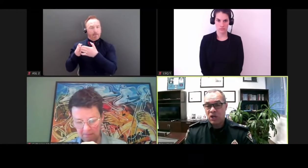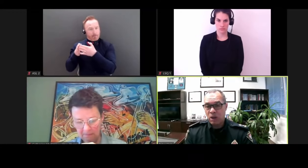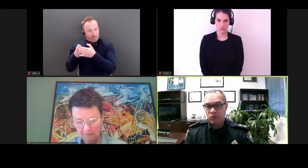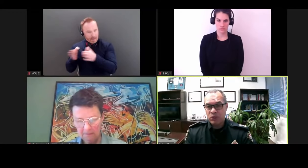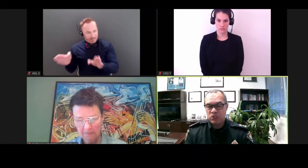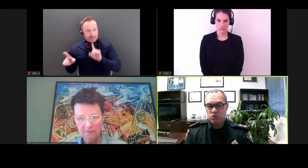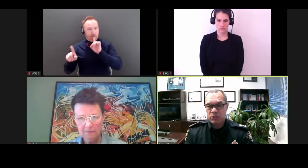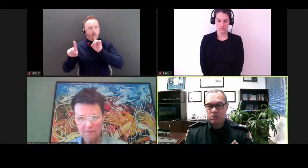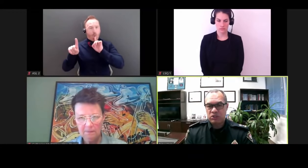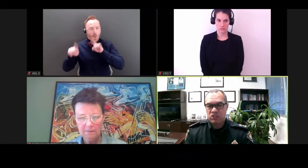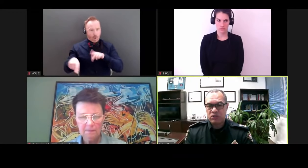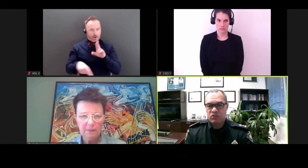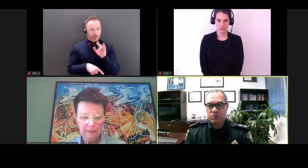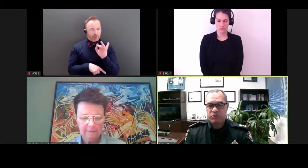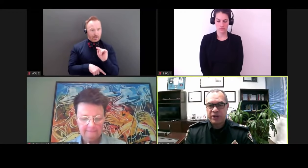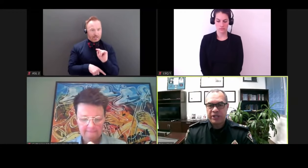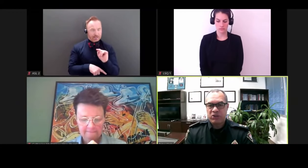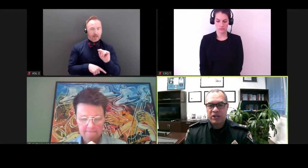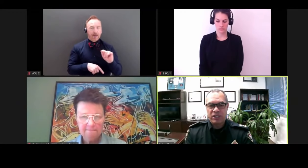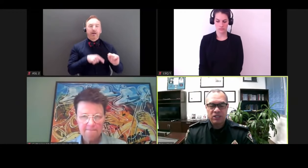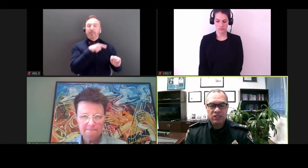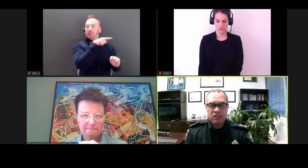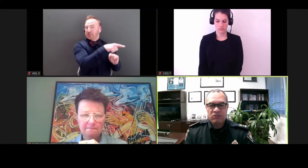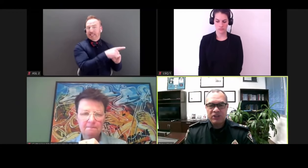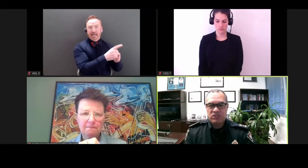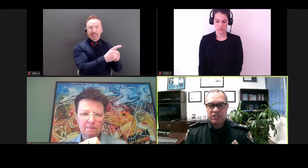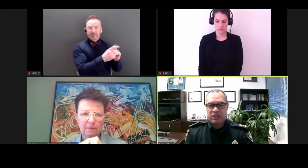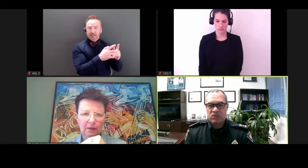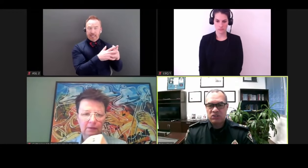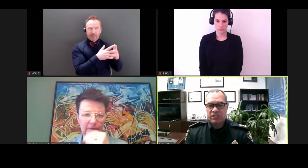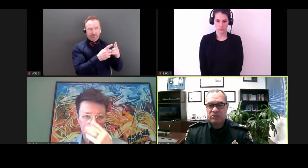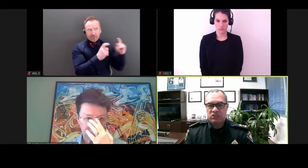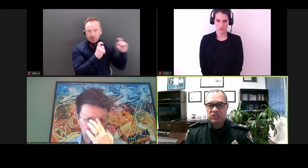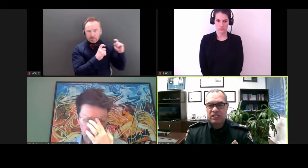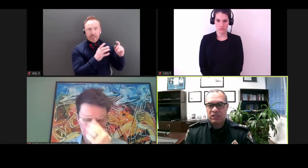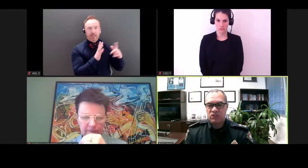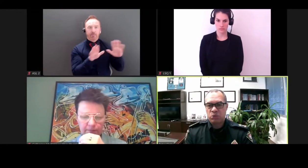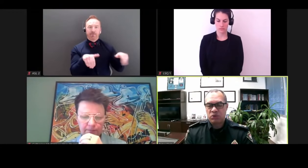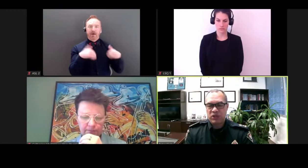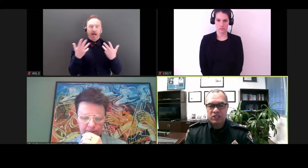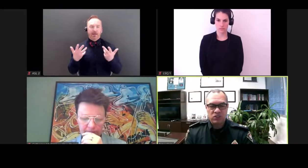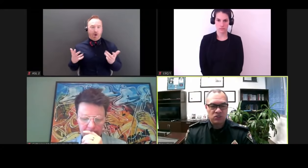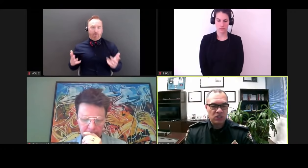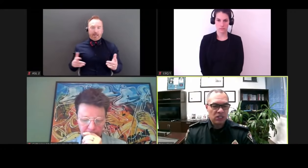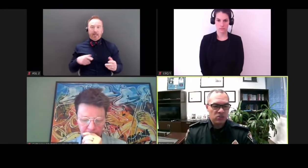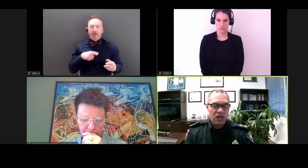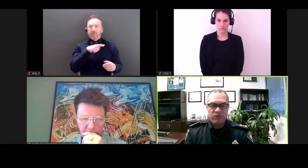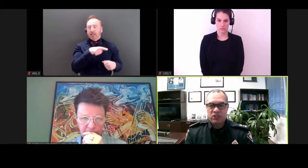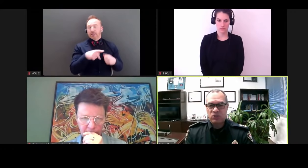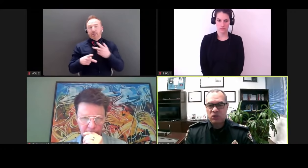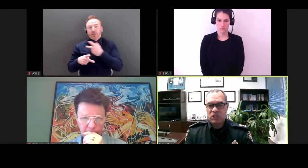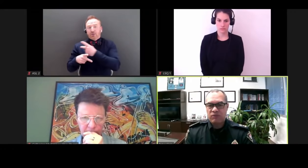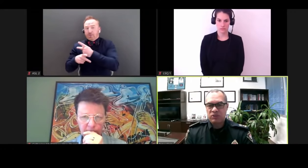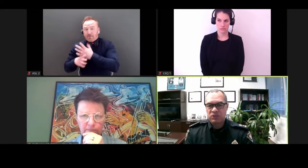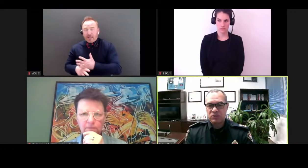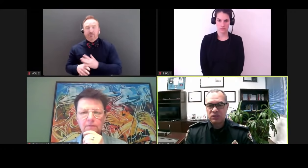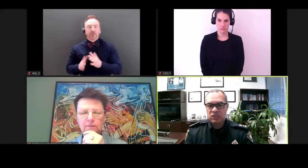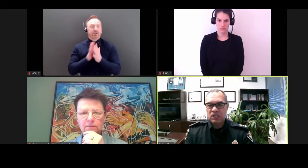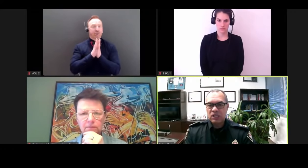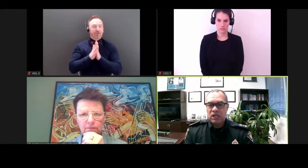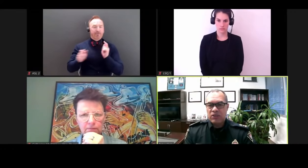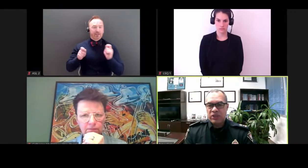on top of what she's been able to generously provide already, investigators, intelligence analysts, supervisors, traffic control